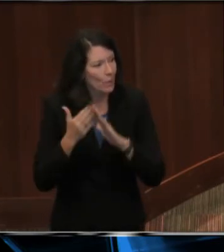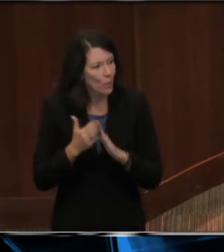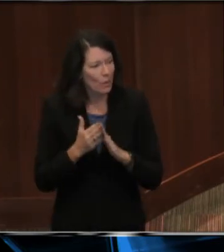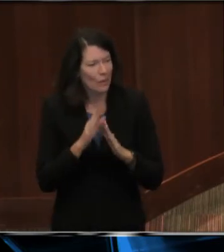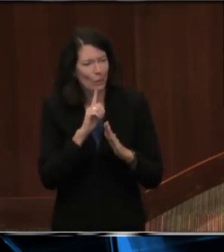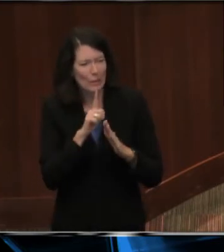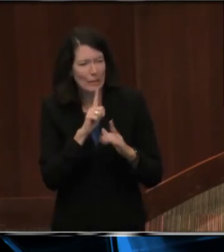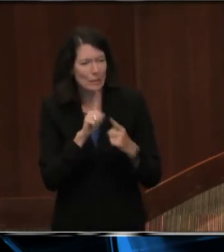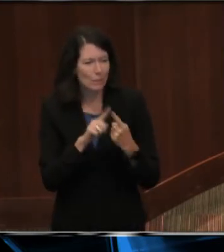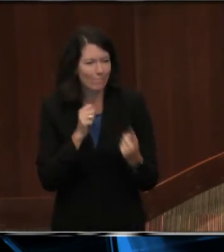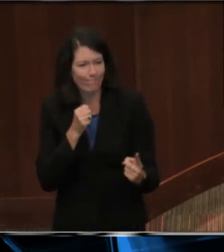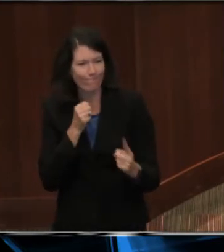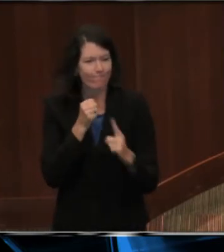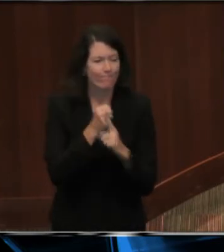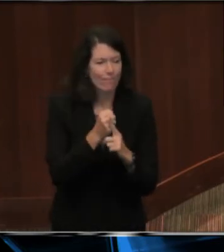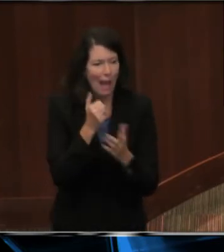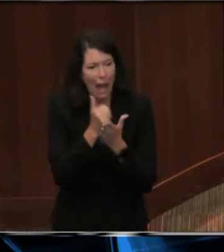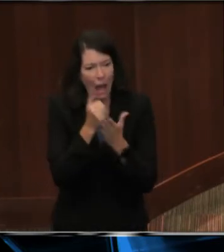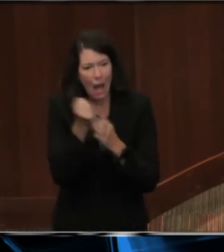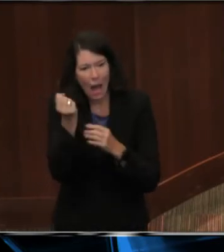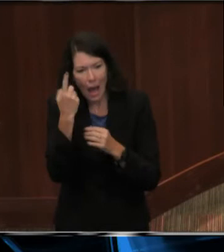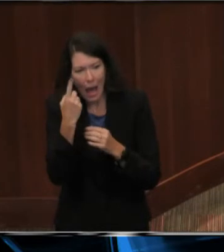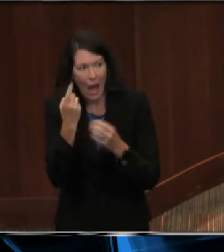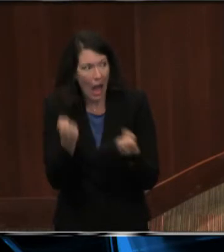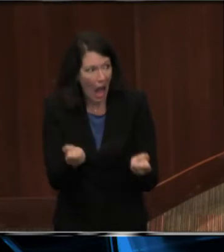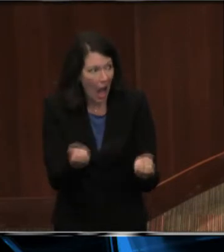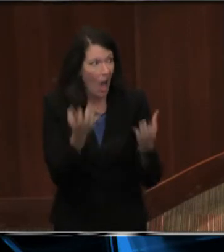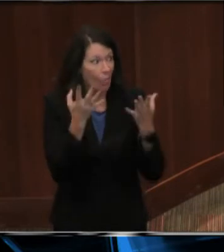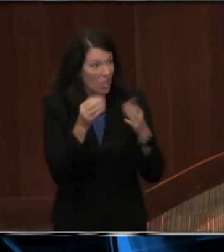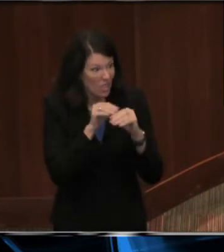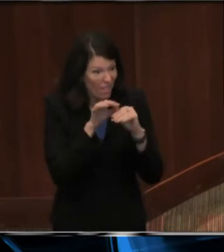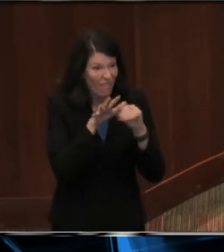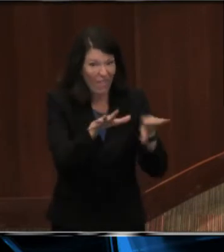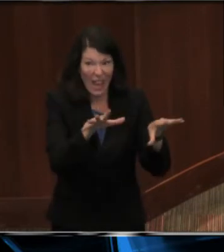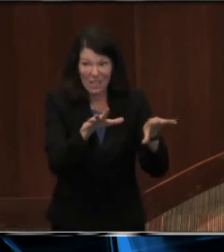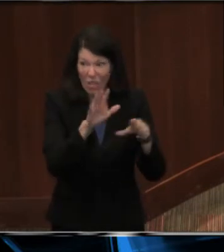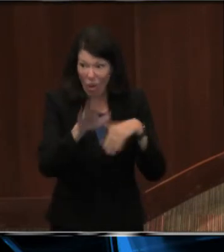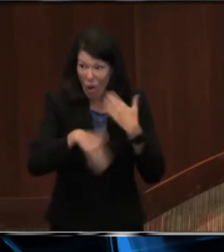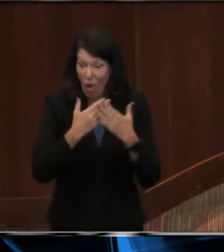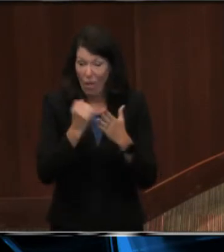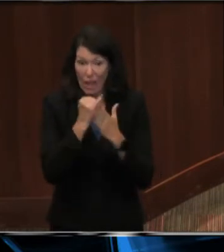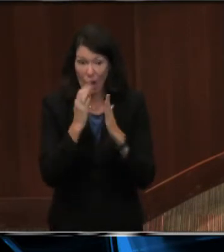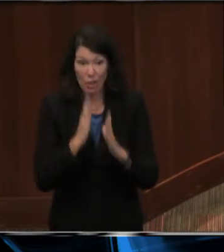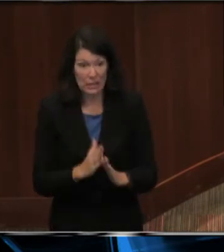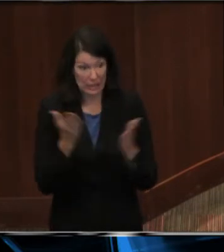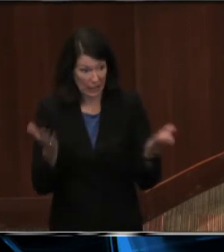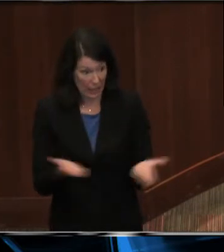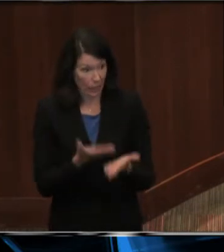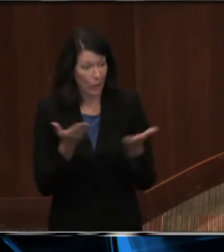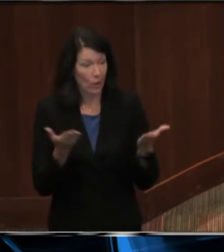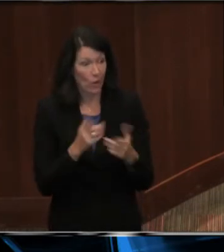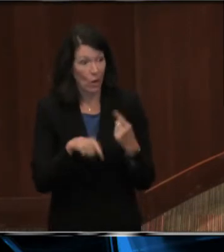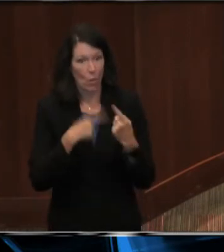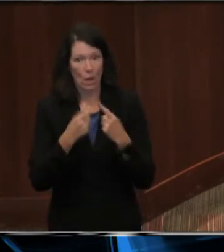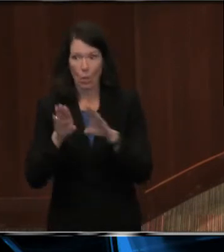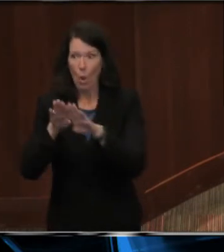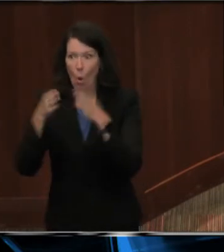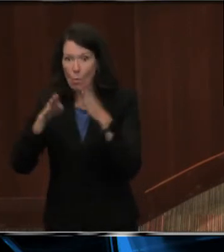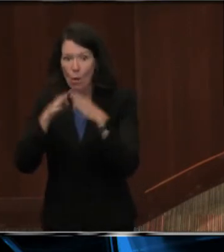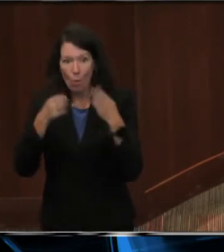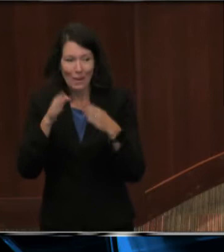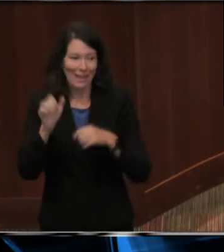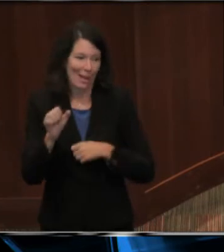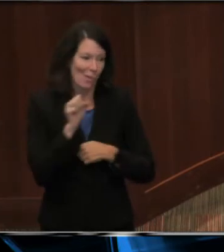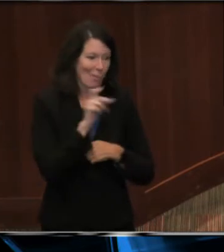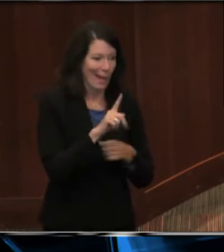just to really help people understand how much this has all affected the artist community. As soon as things reopen, the sooner we can go back